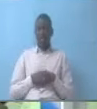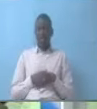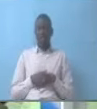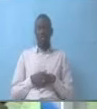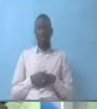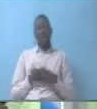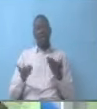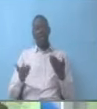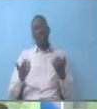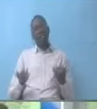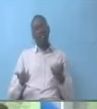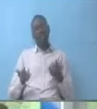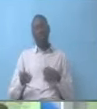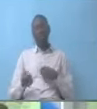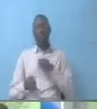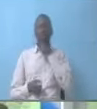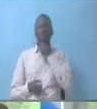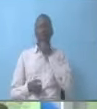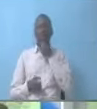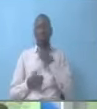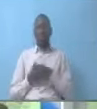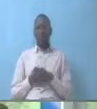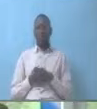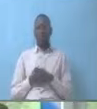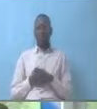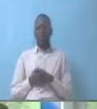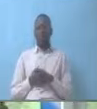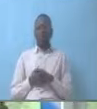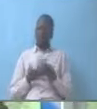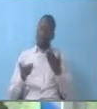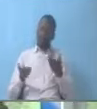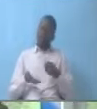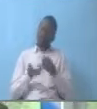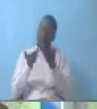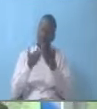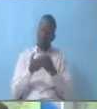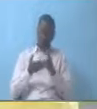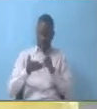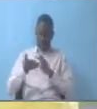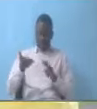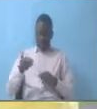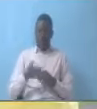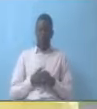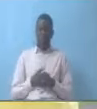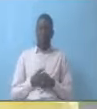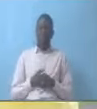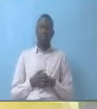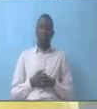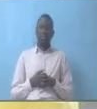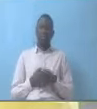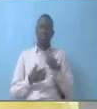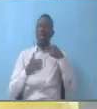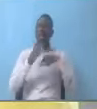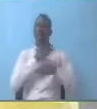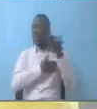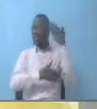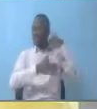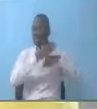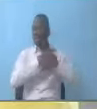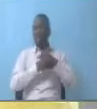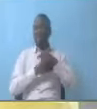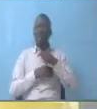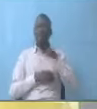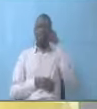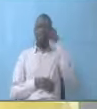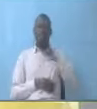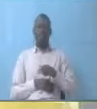You still memorized it. Thank Please you. Go ahead, read from it if you. In November 1995. Very in November 1995. My mother's